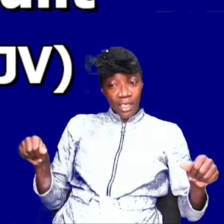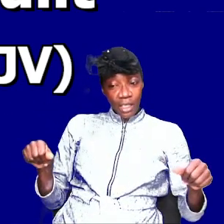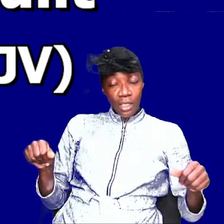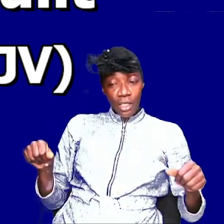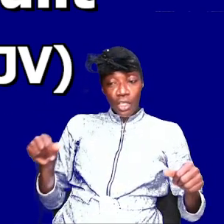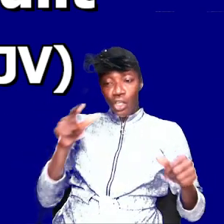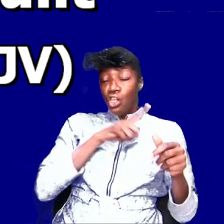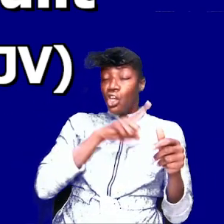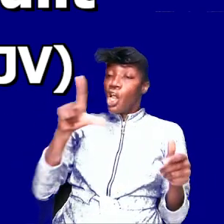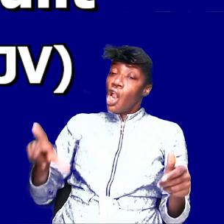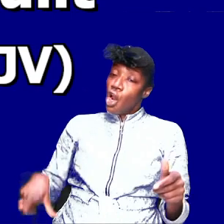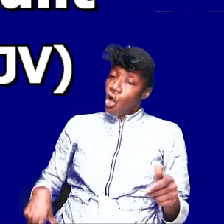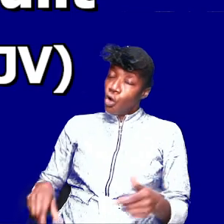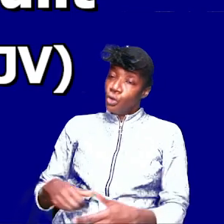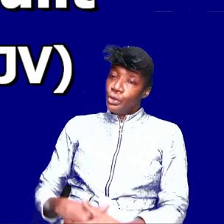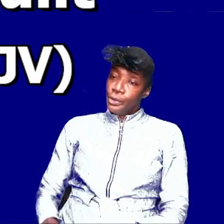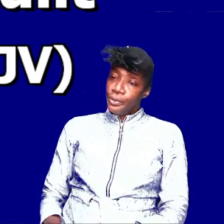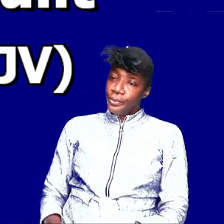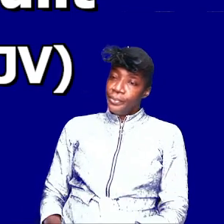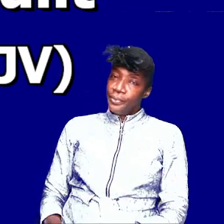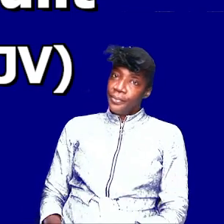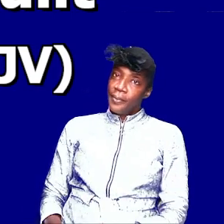Lord.